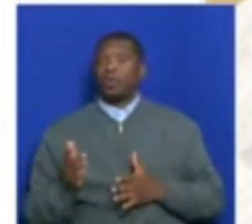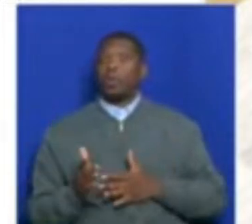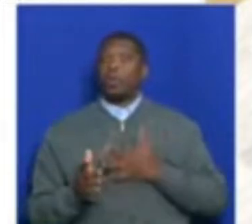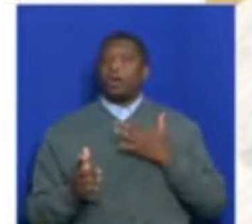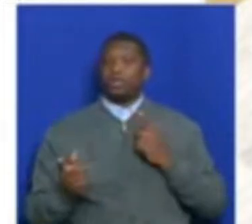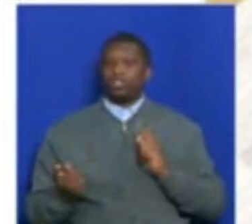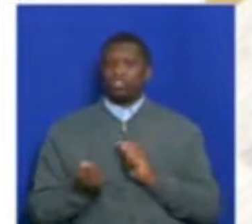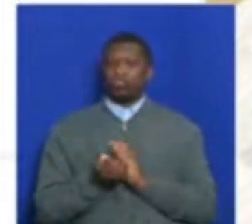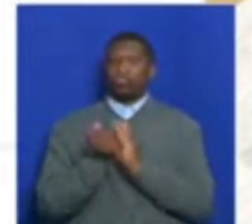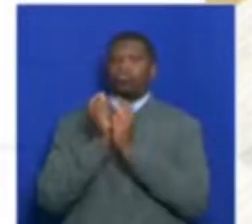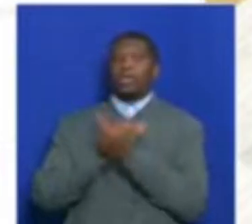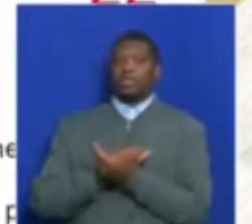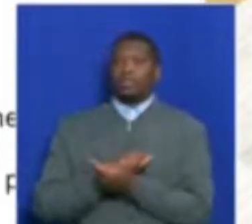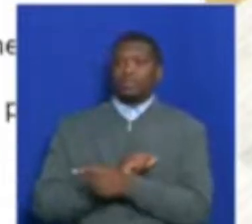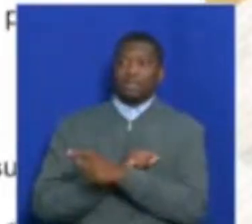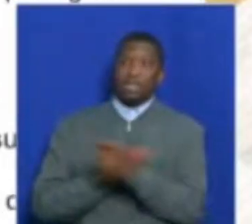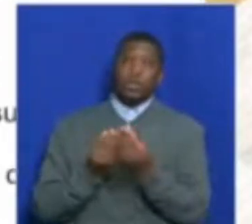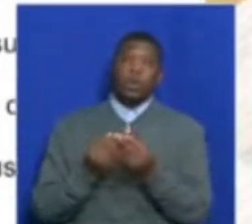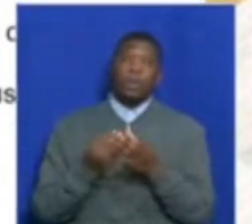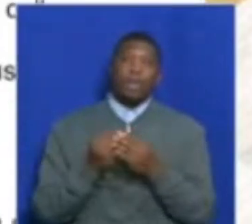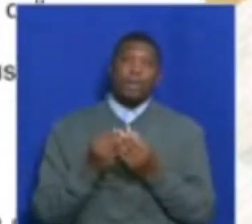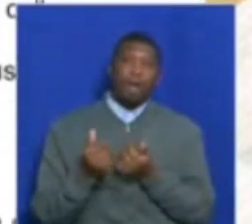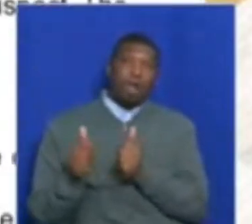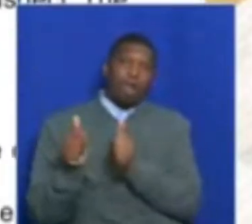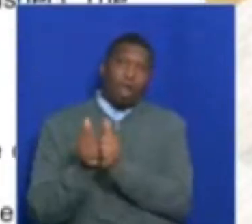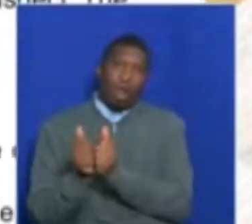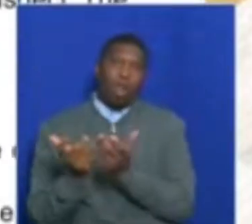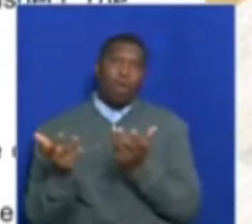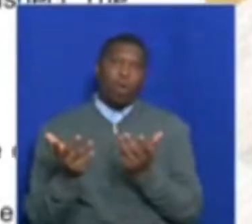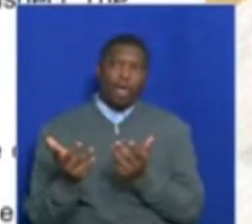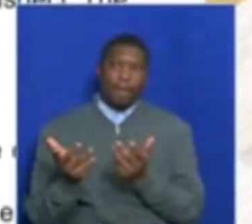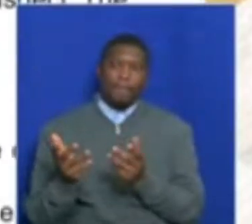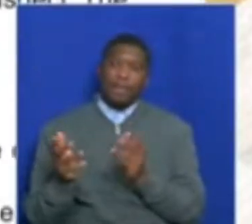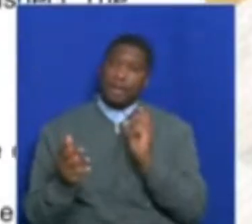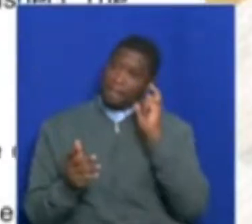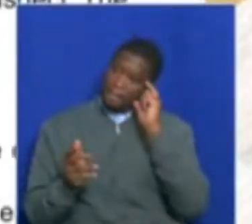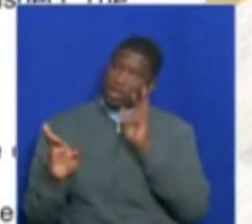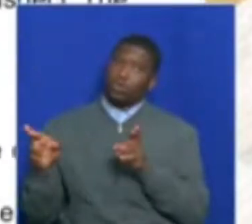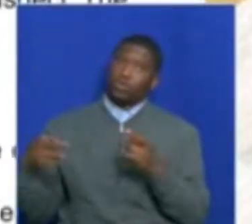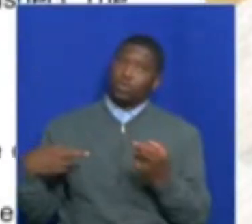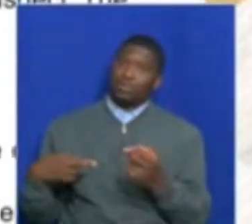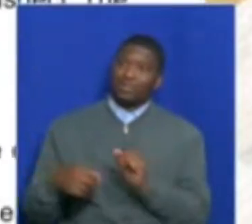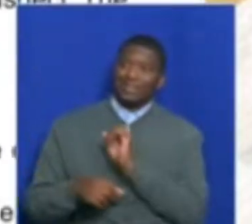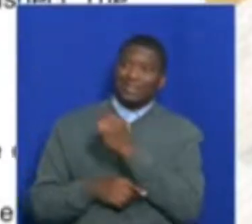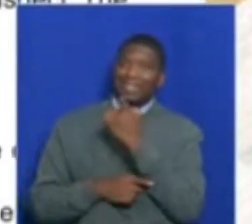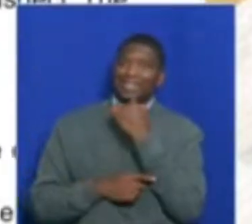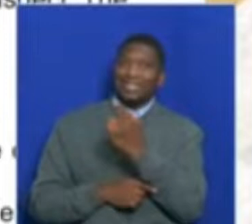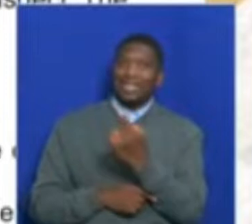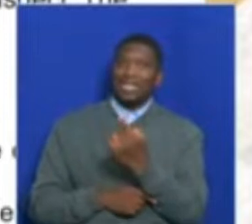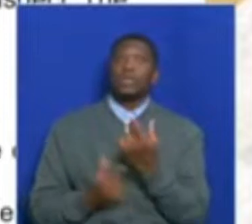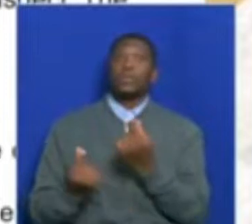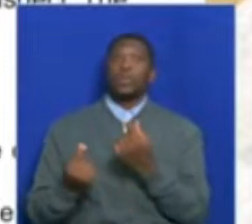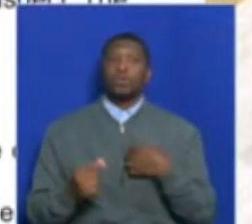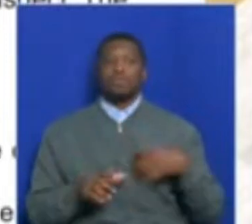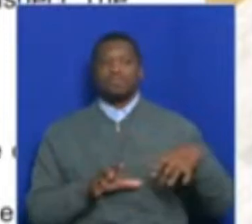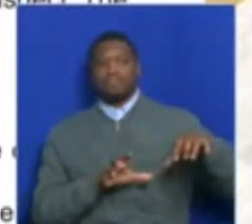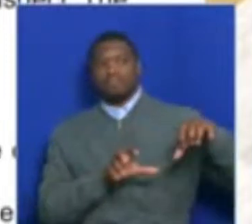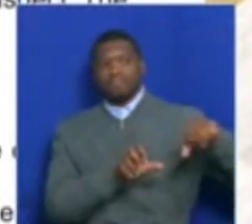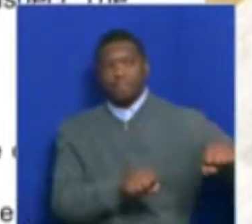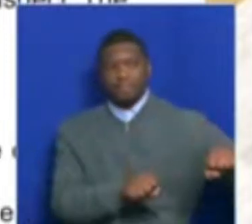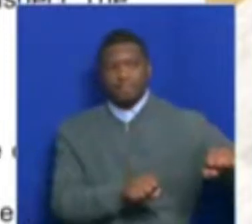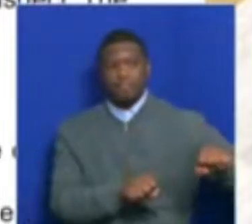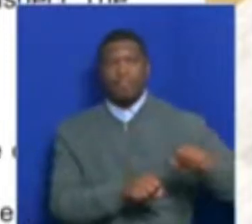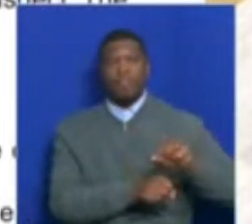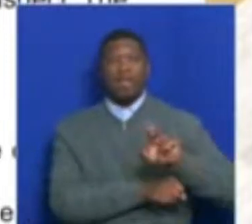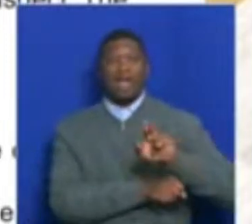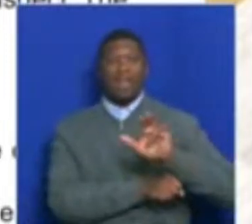into the bedroom. The members allege that the suspect grabbed one of the SAPS members' R5 while at the same time